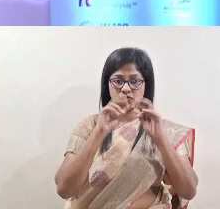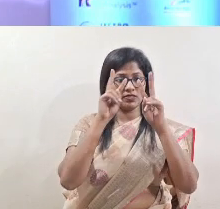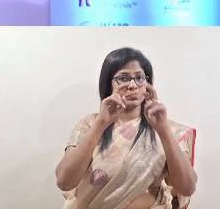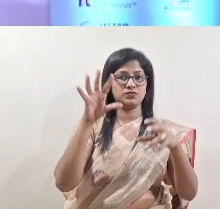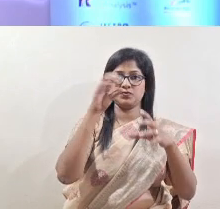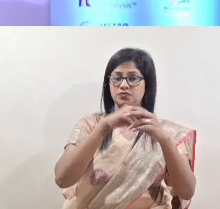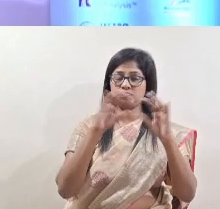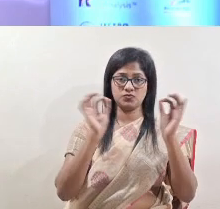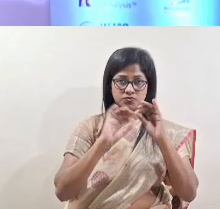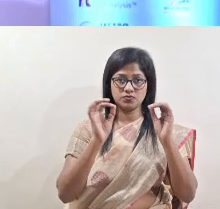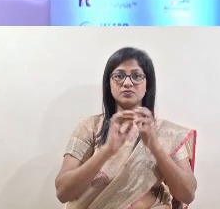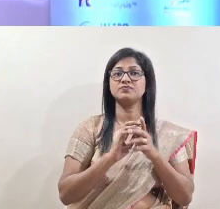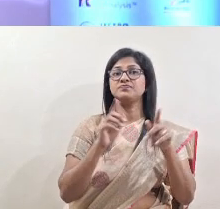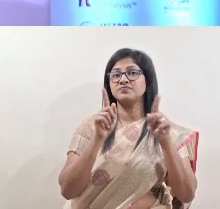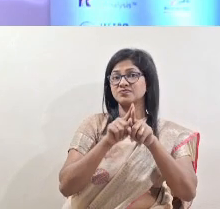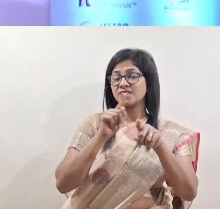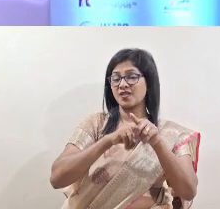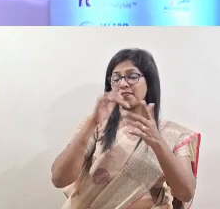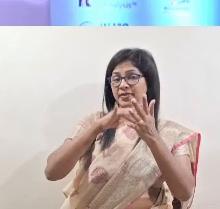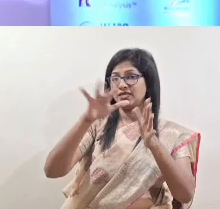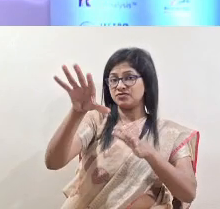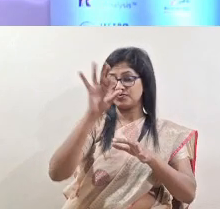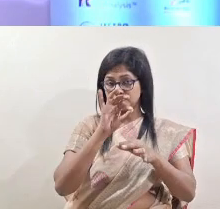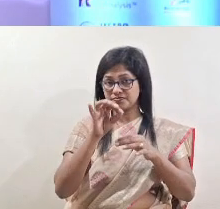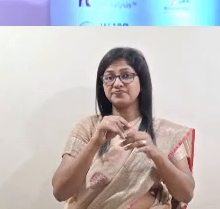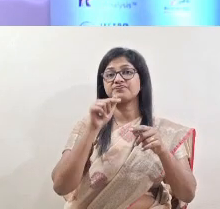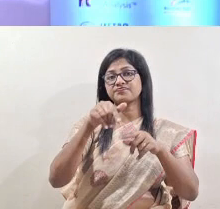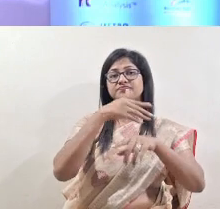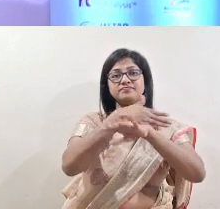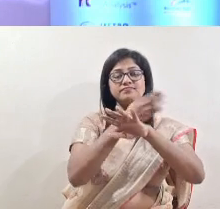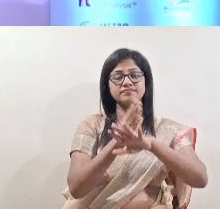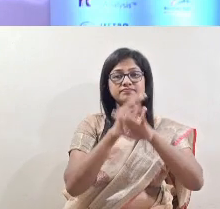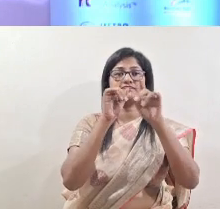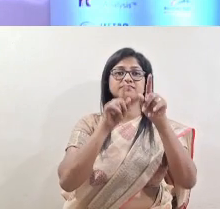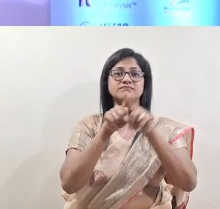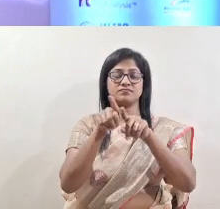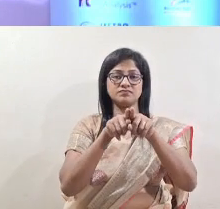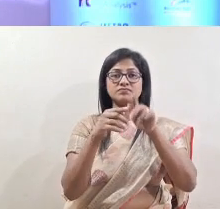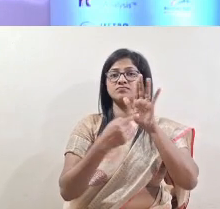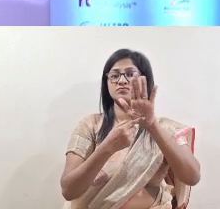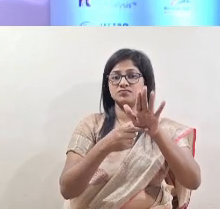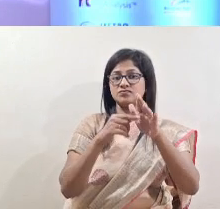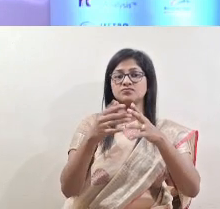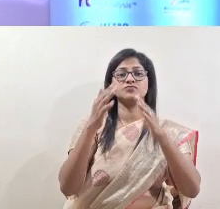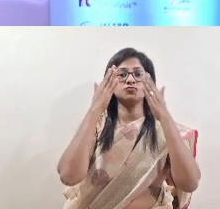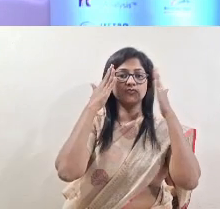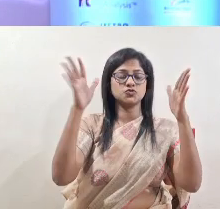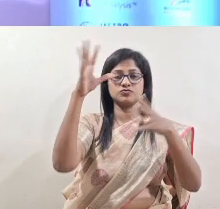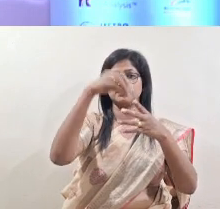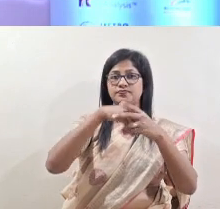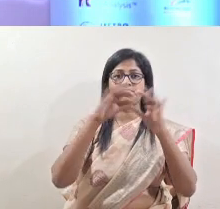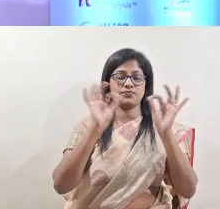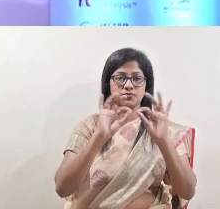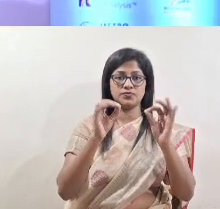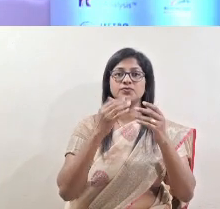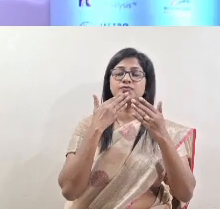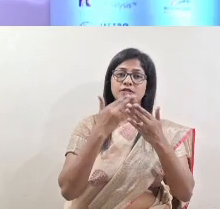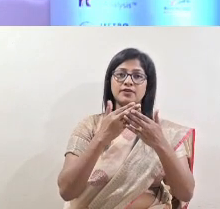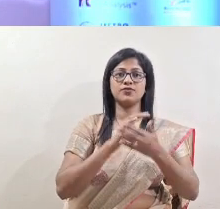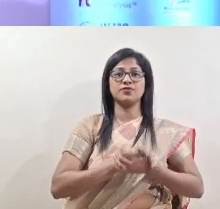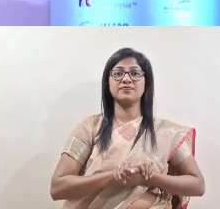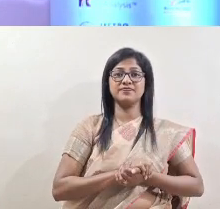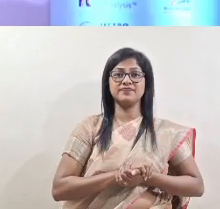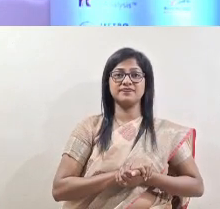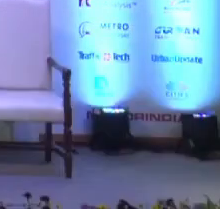the study while the site selection, and the delay estimation models are not included in scope. Thank